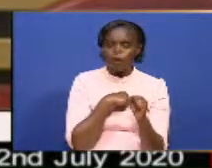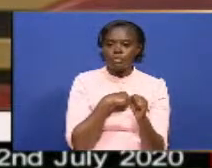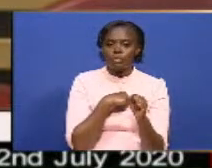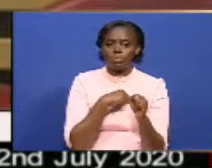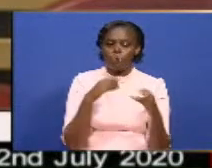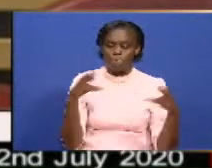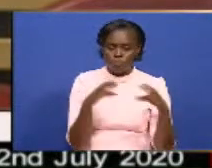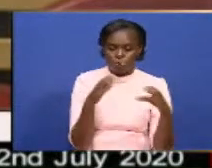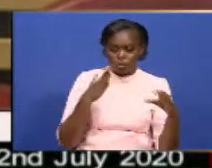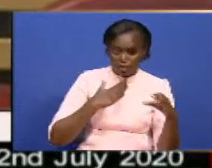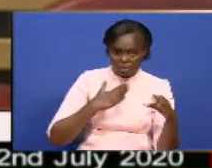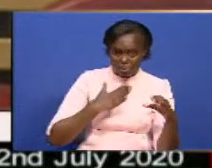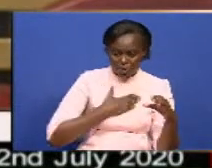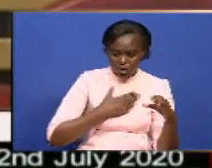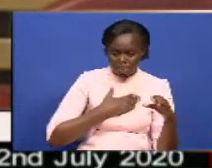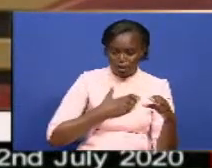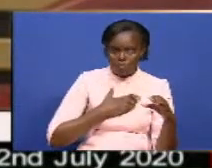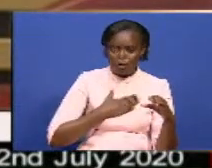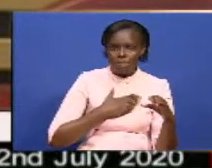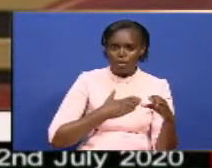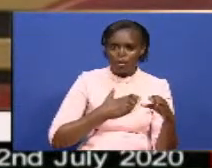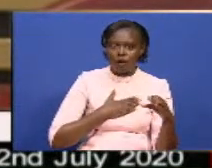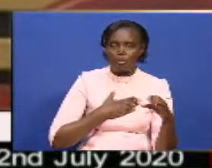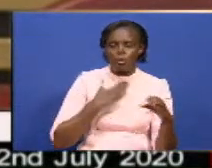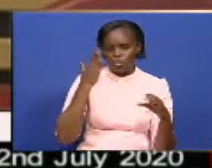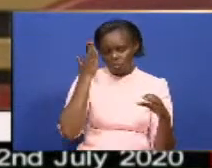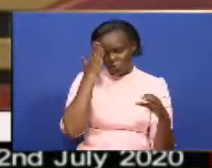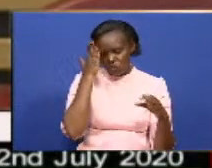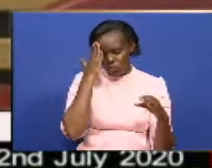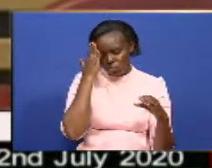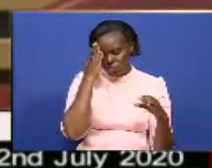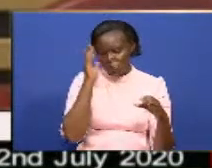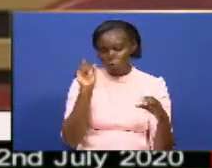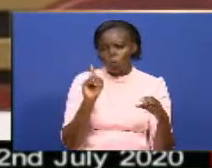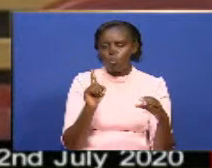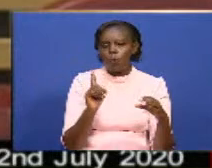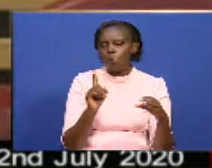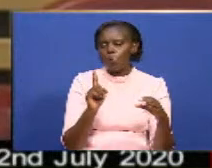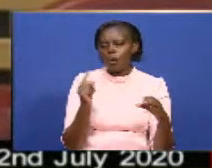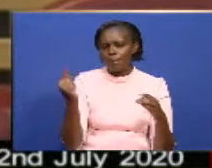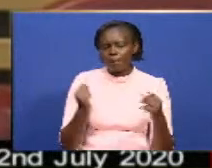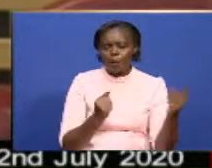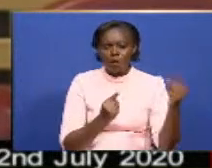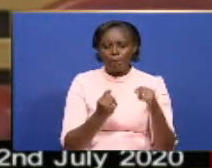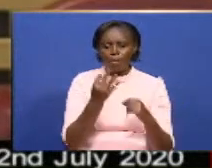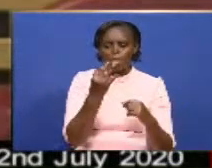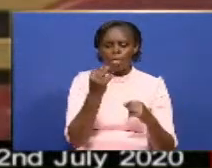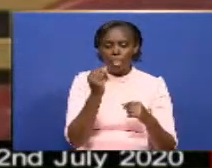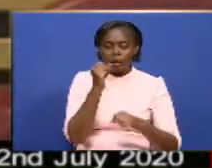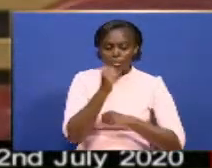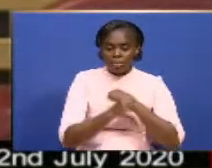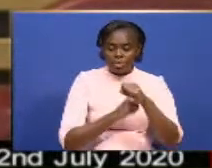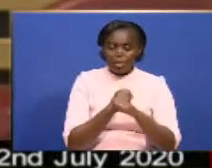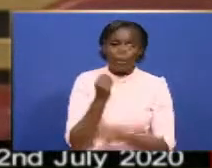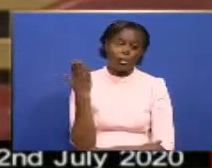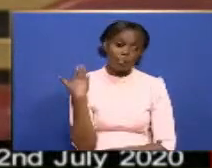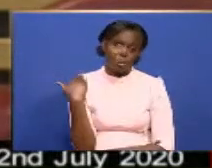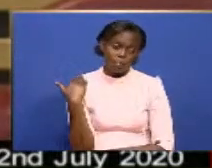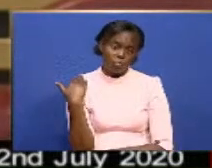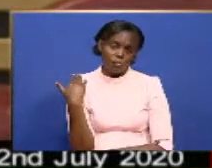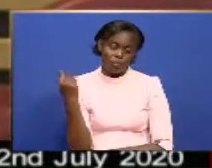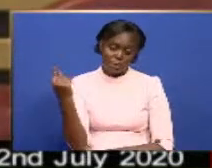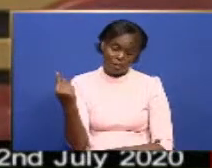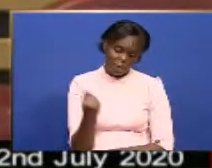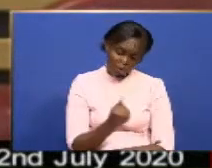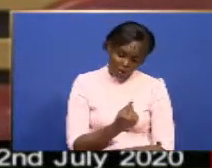community, because there were, you know, when they came 30 years ago, we